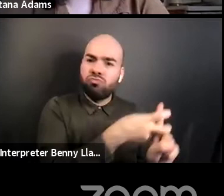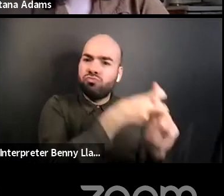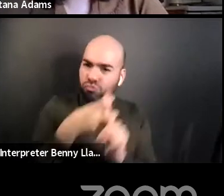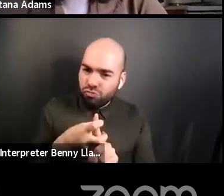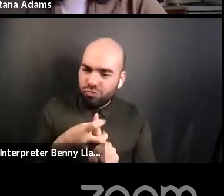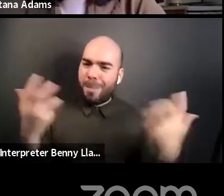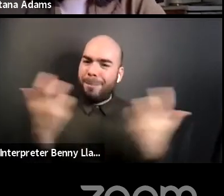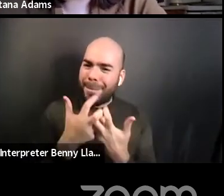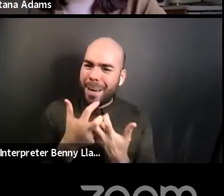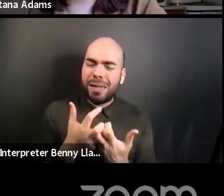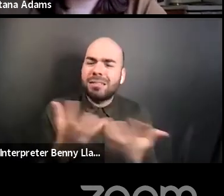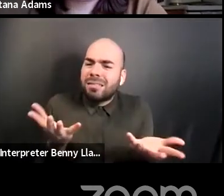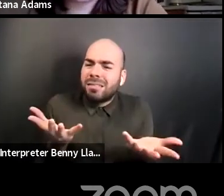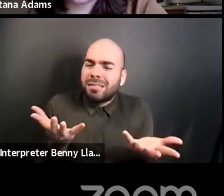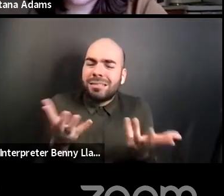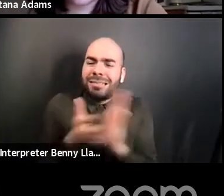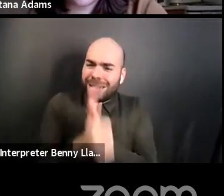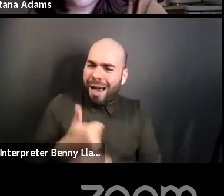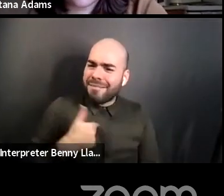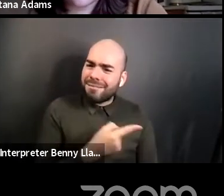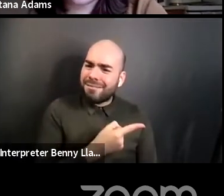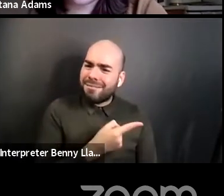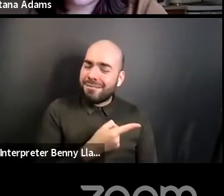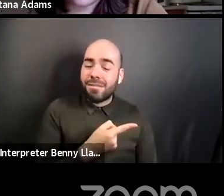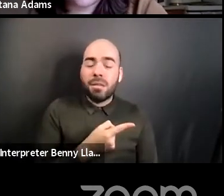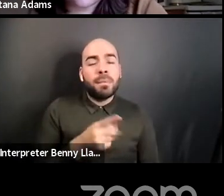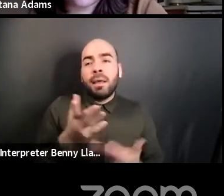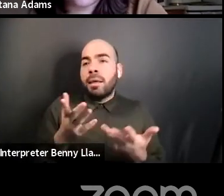But acknowledging